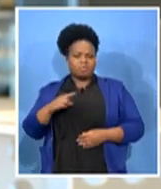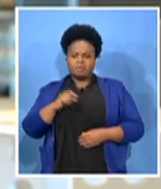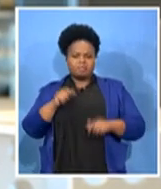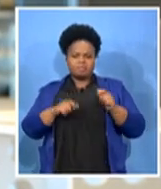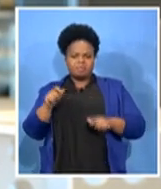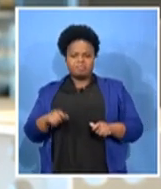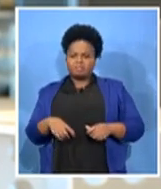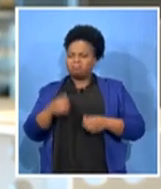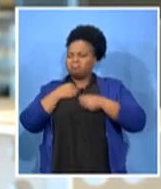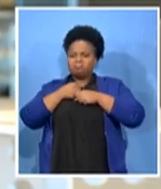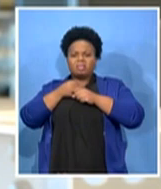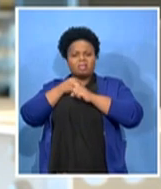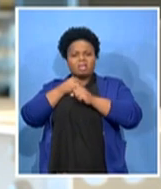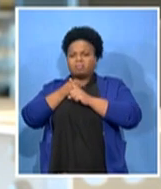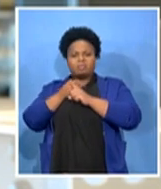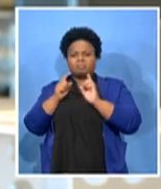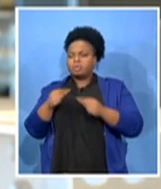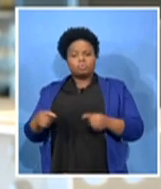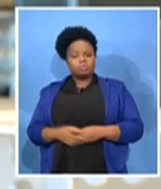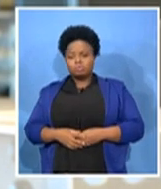that the